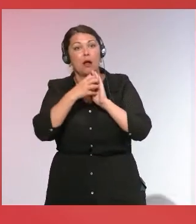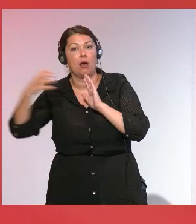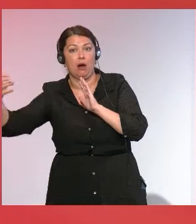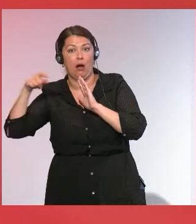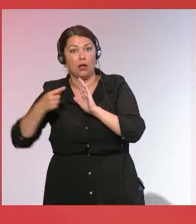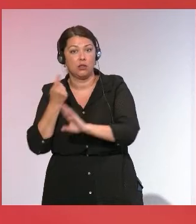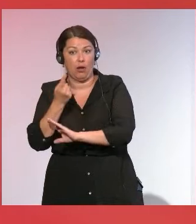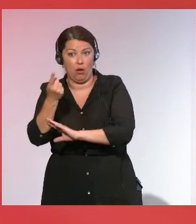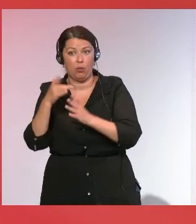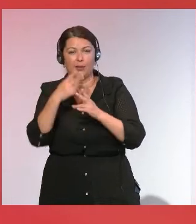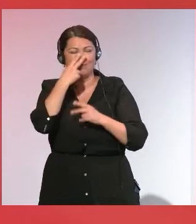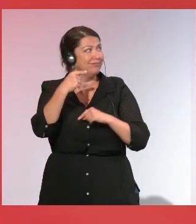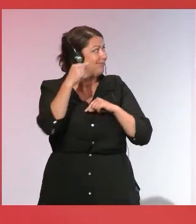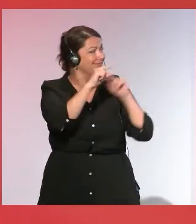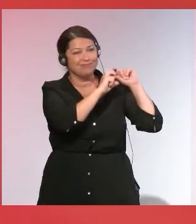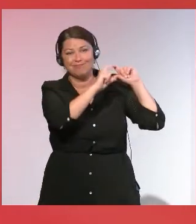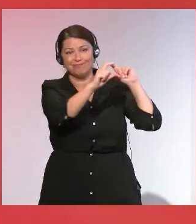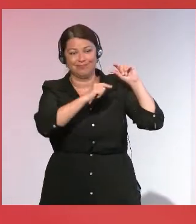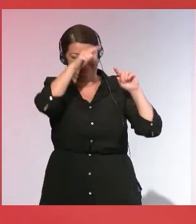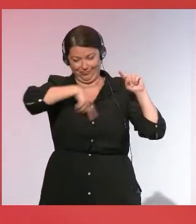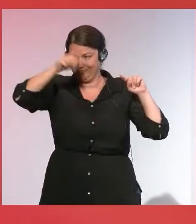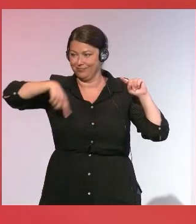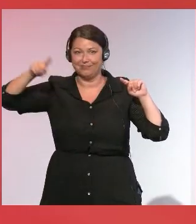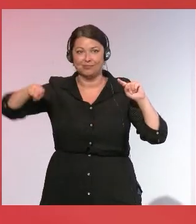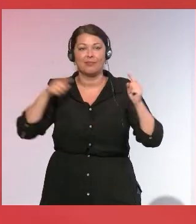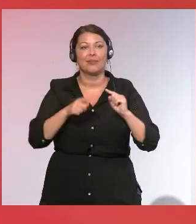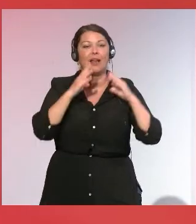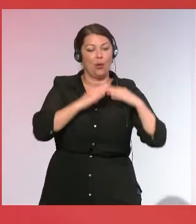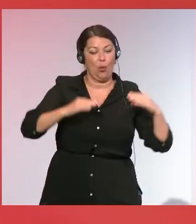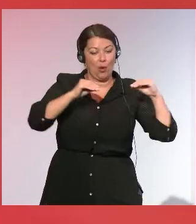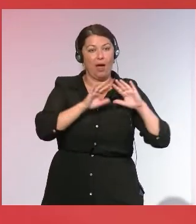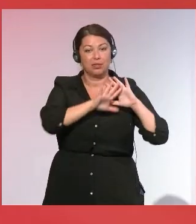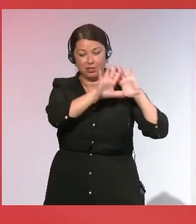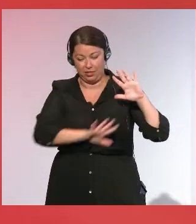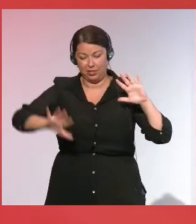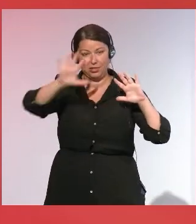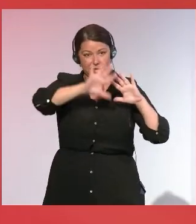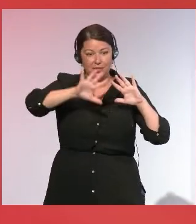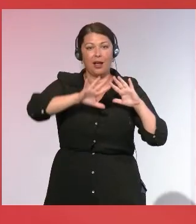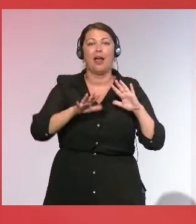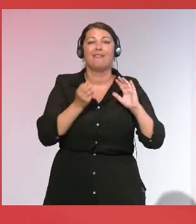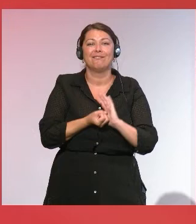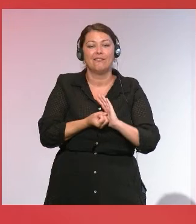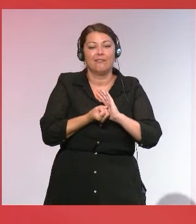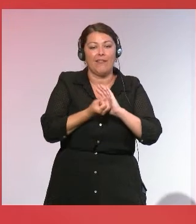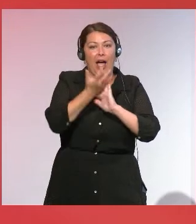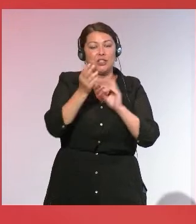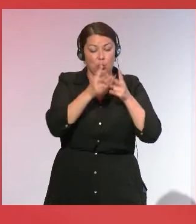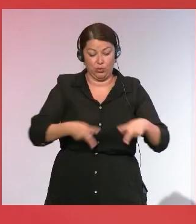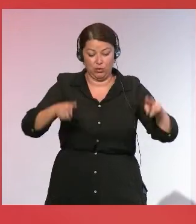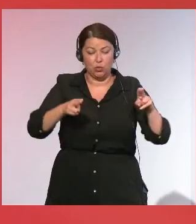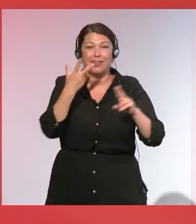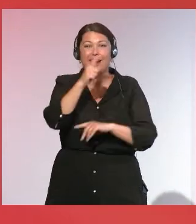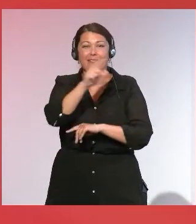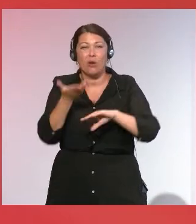growing season has increased by about 3 weeks since pre-industrial times. And we expect that under different scenarios,